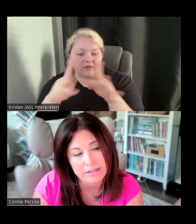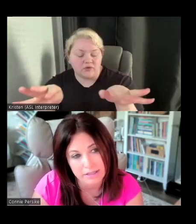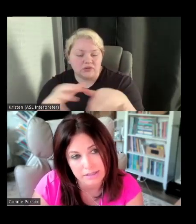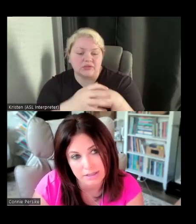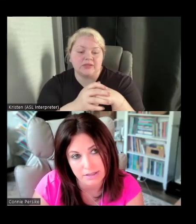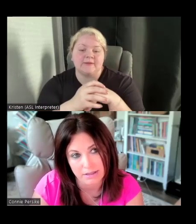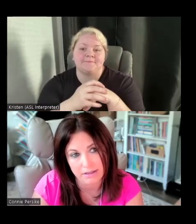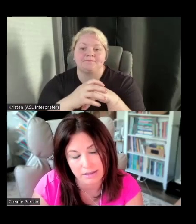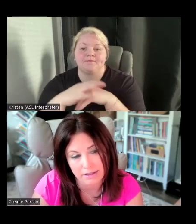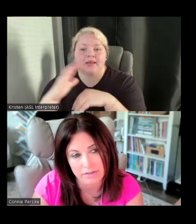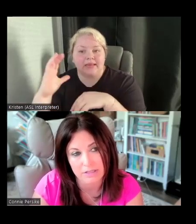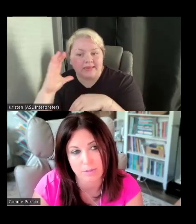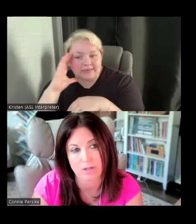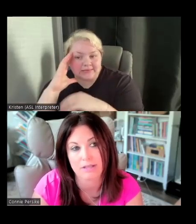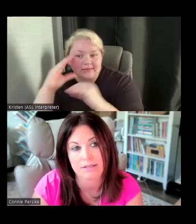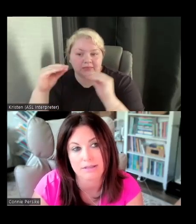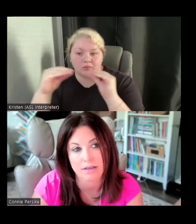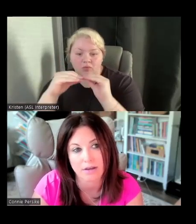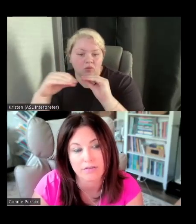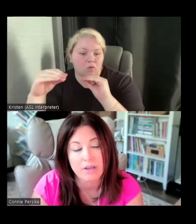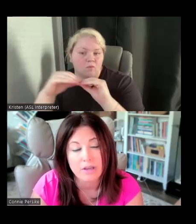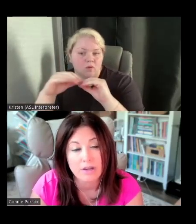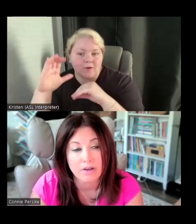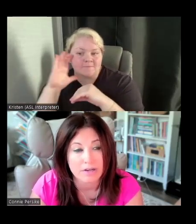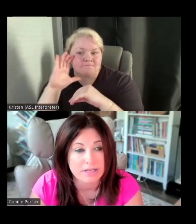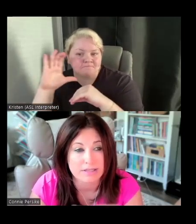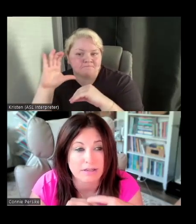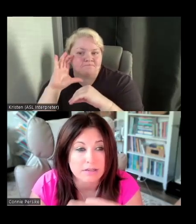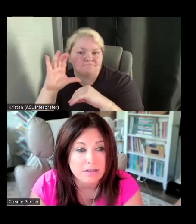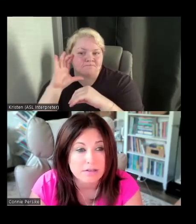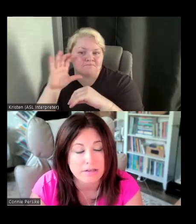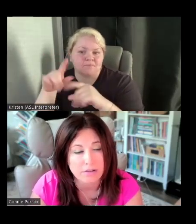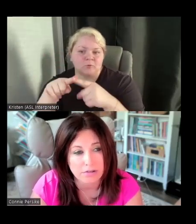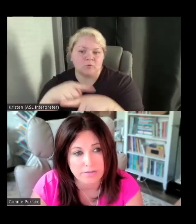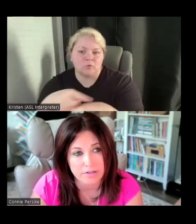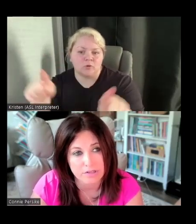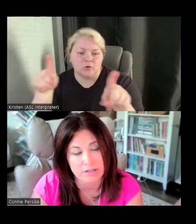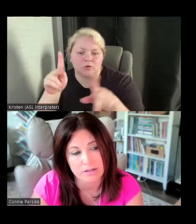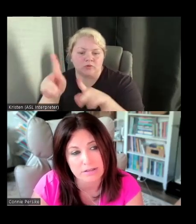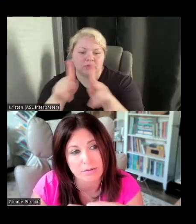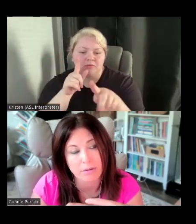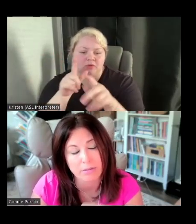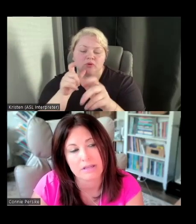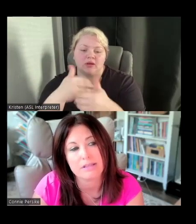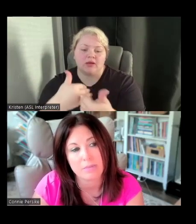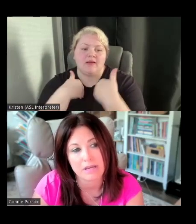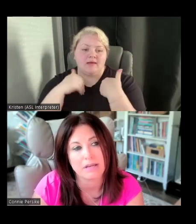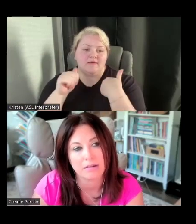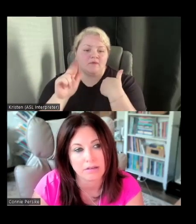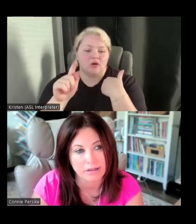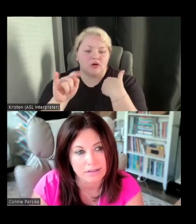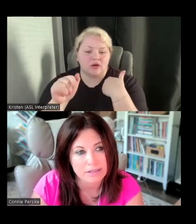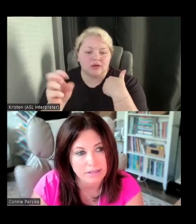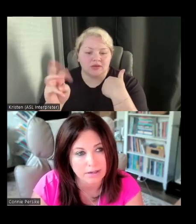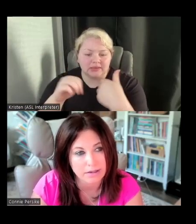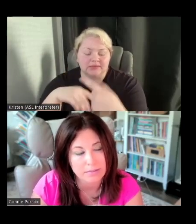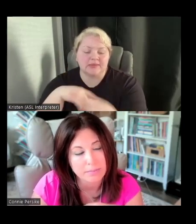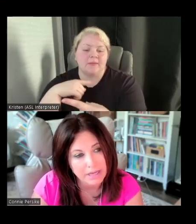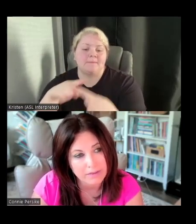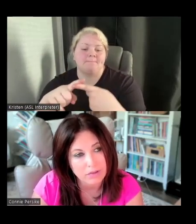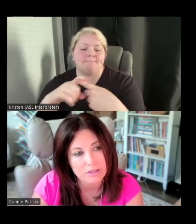more listening to the lived experiences of autistic adults and neurodivergent adults that were really speaking out